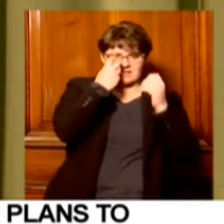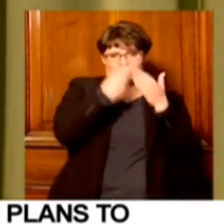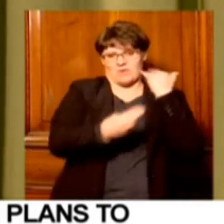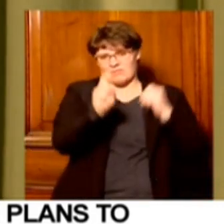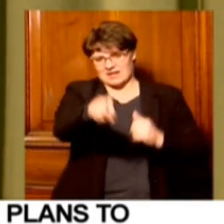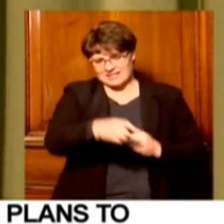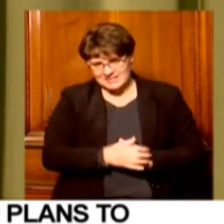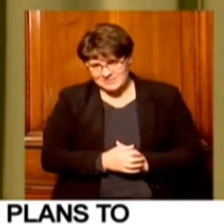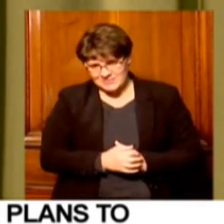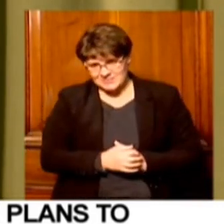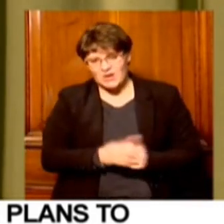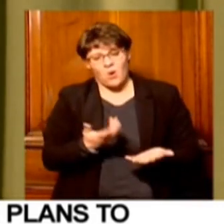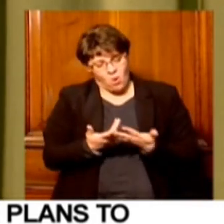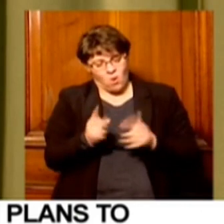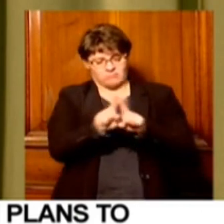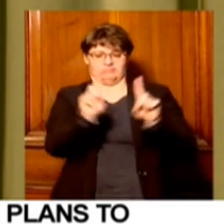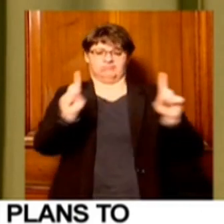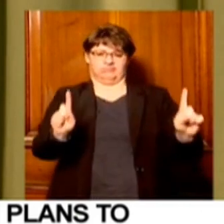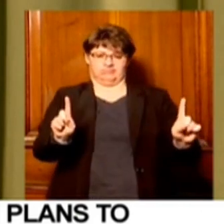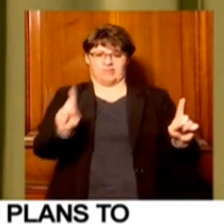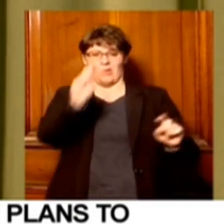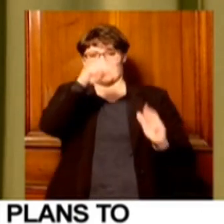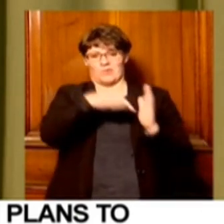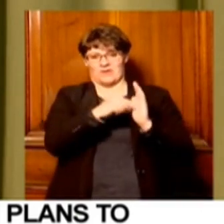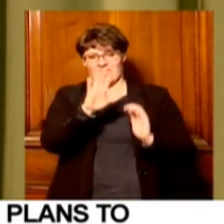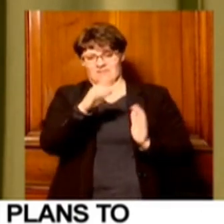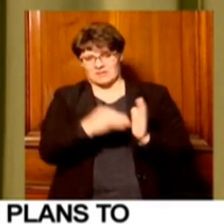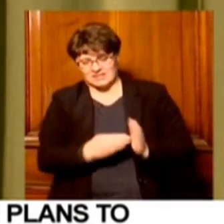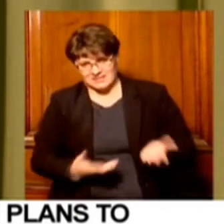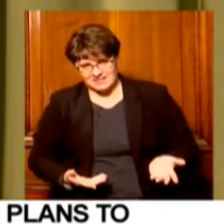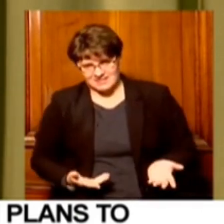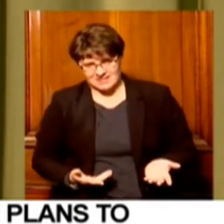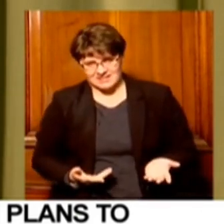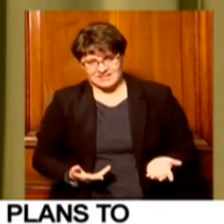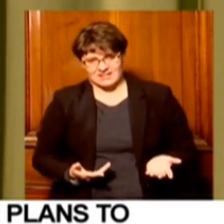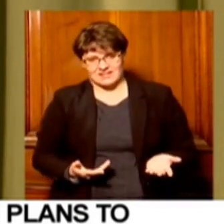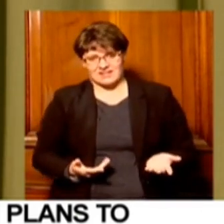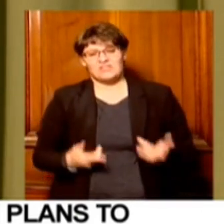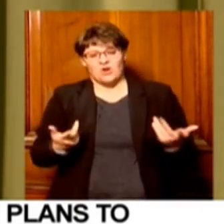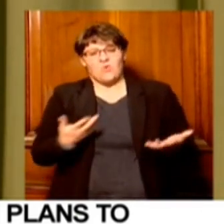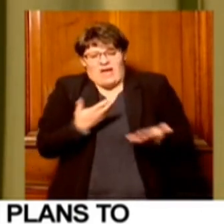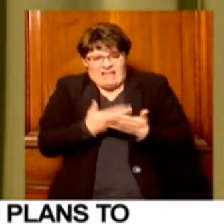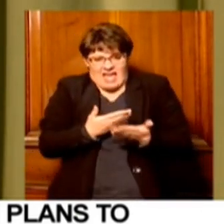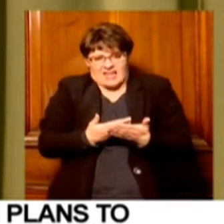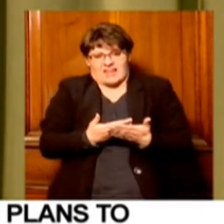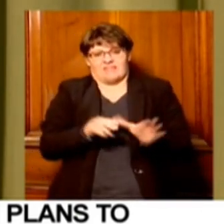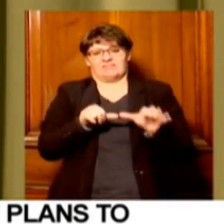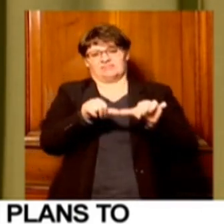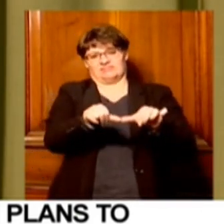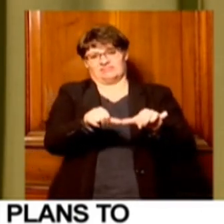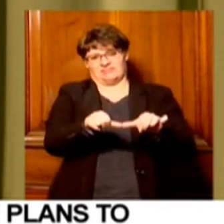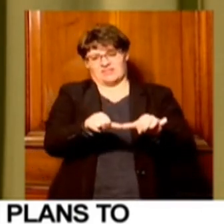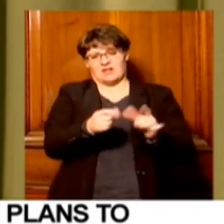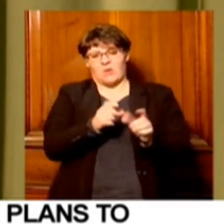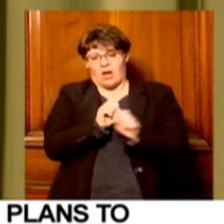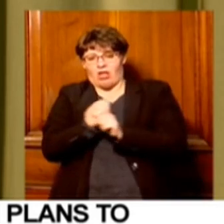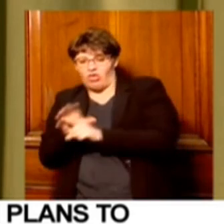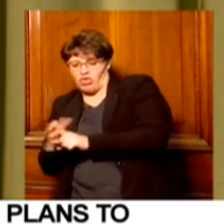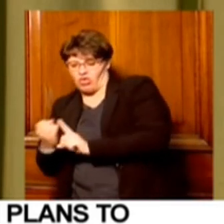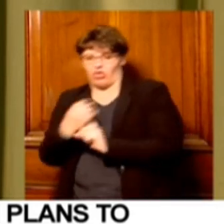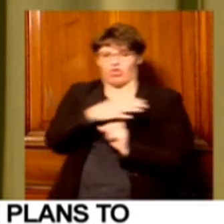to promote social distancing or to actually limit the possibility of you infecting each